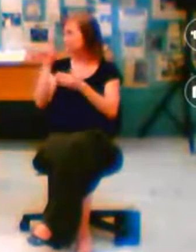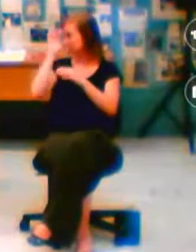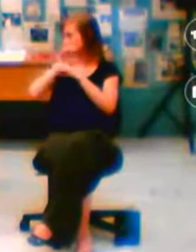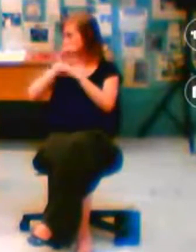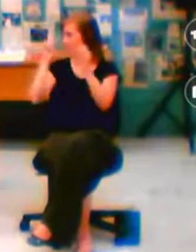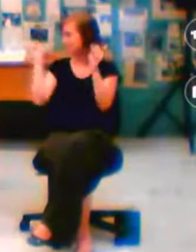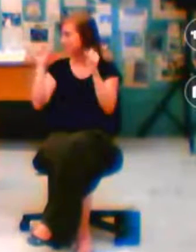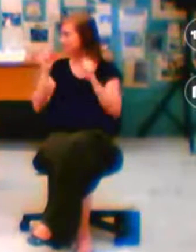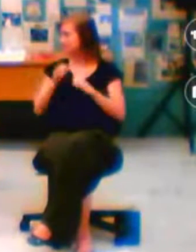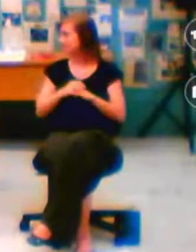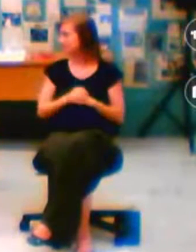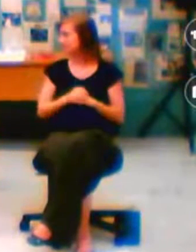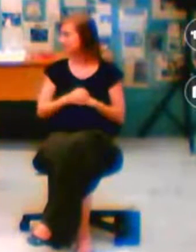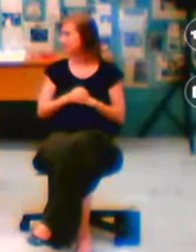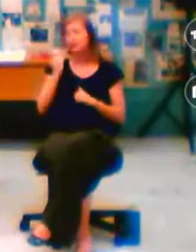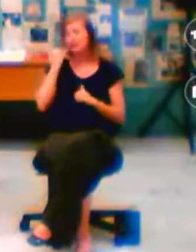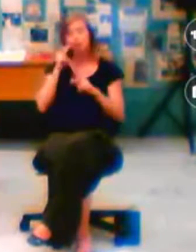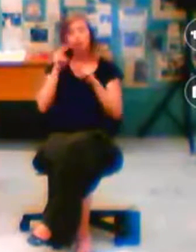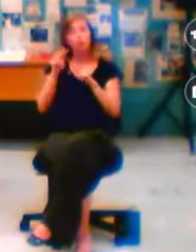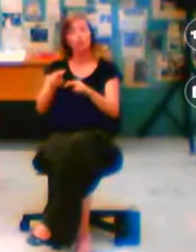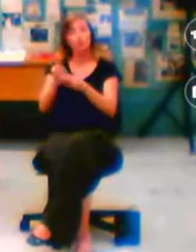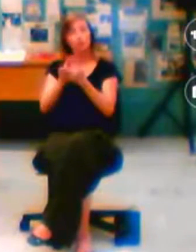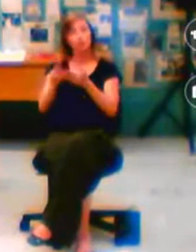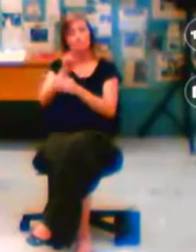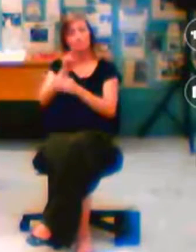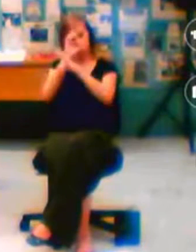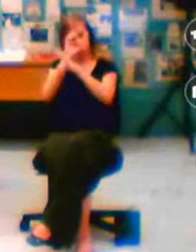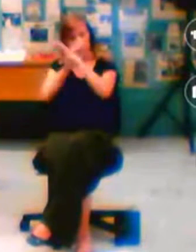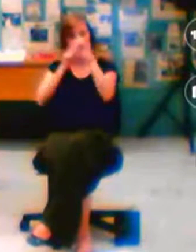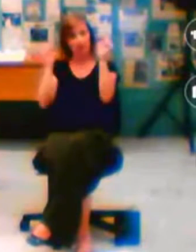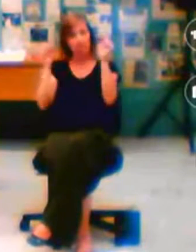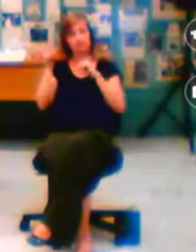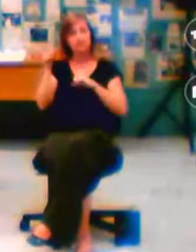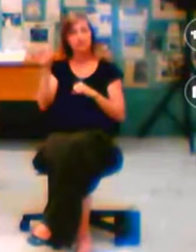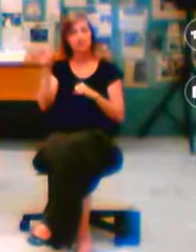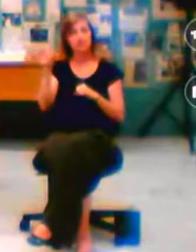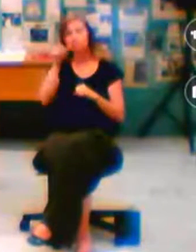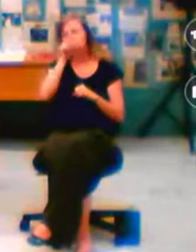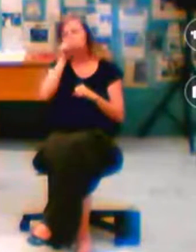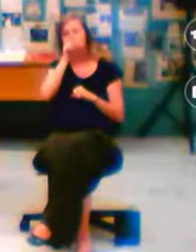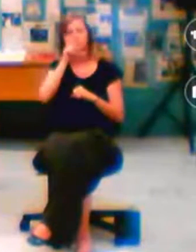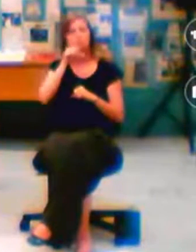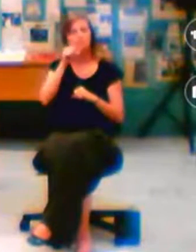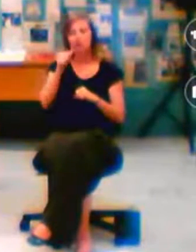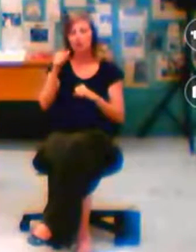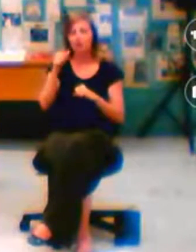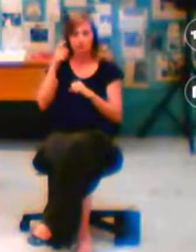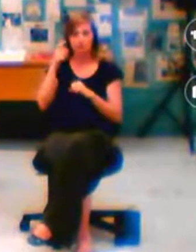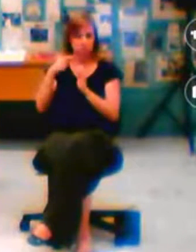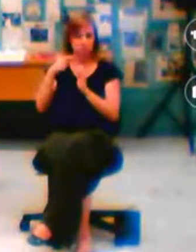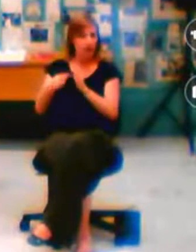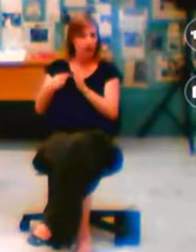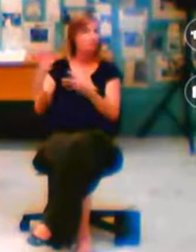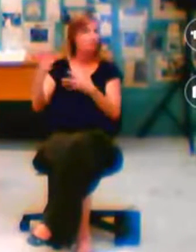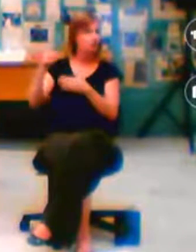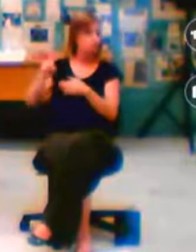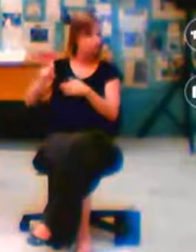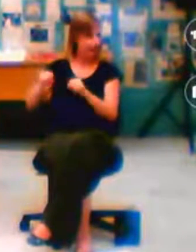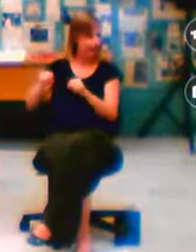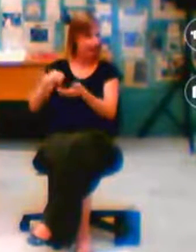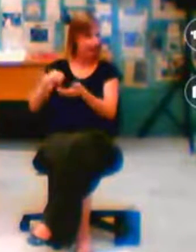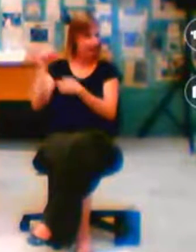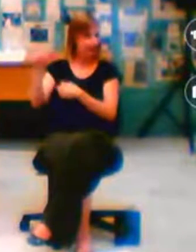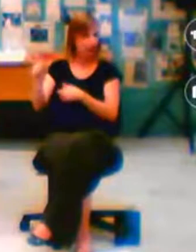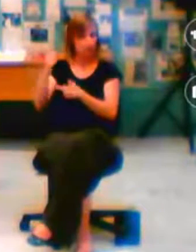kind of salary for the Colorado Care Board. I think the closest analog would be, look at what happens to university presidents. Stan,